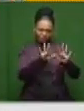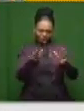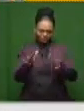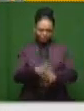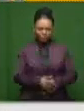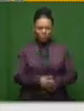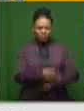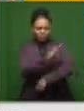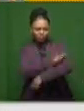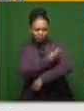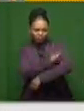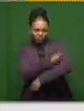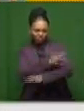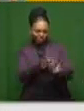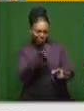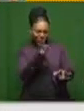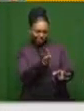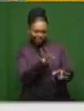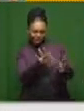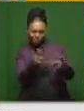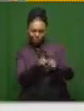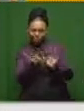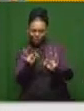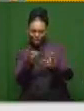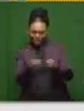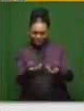and also its efficacy at this stage.